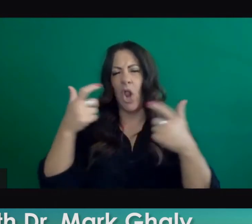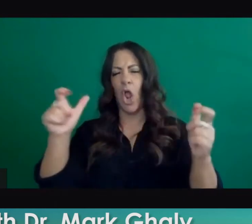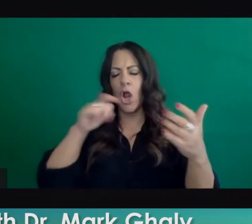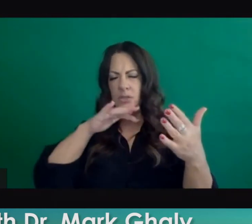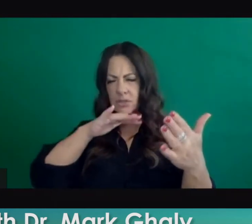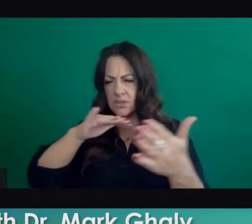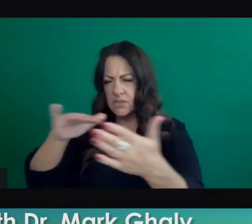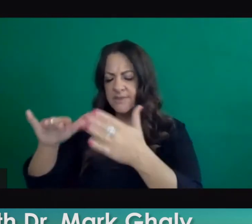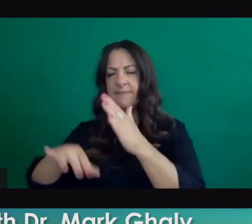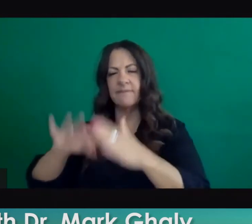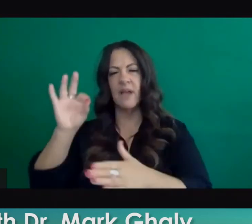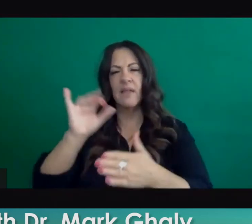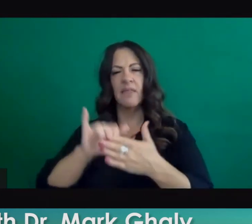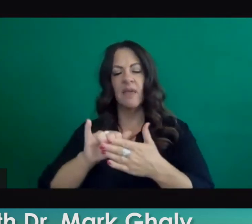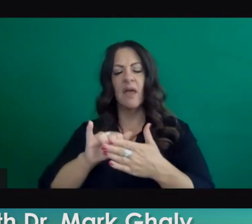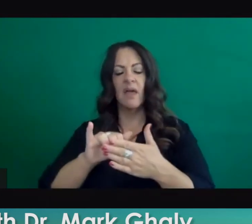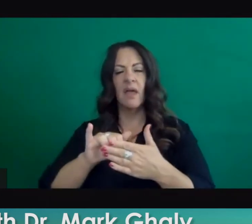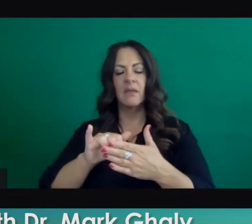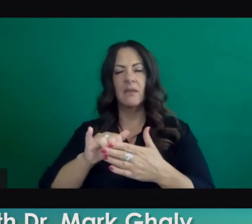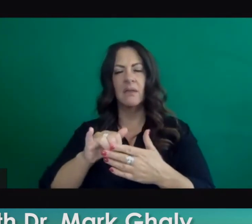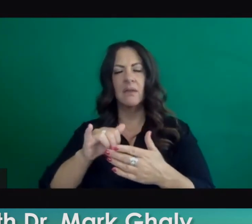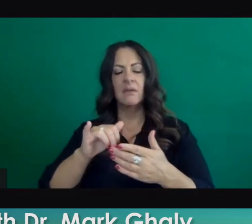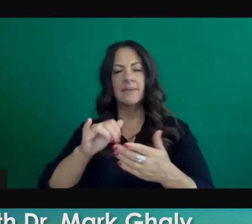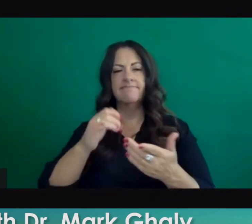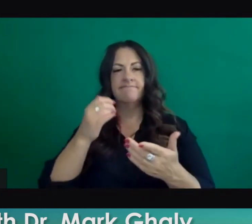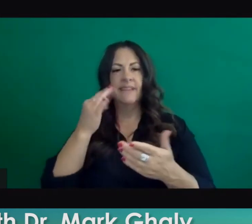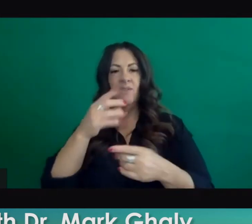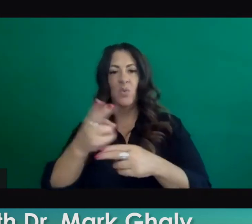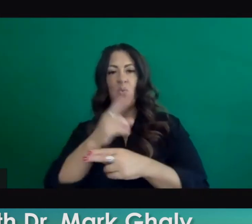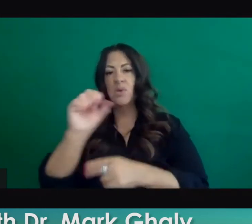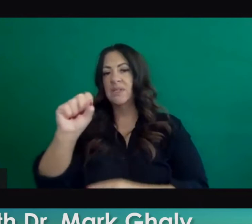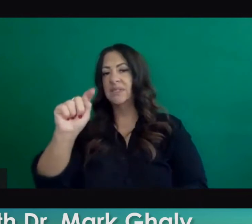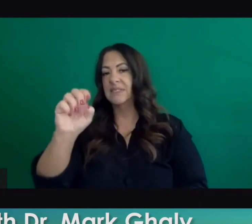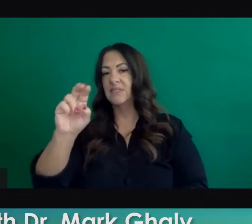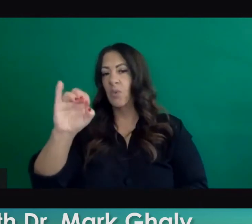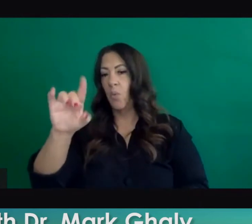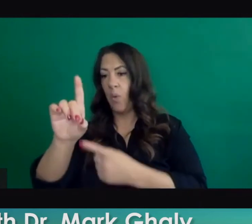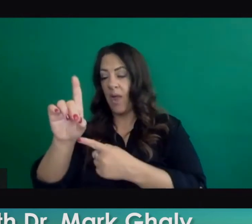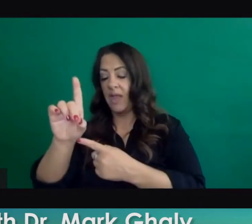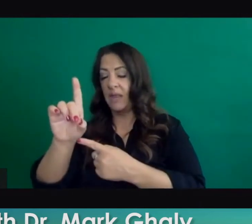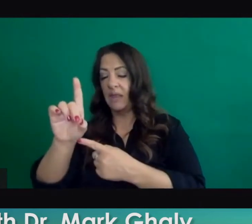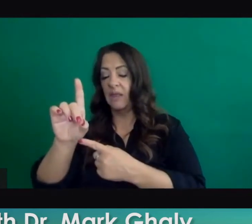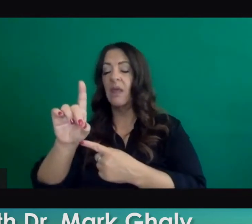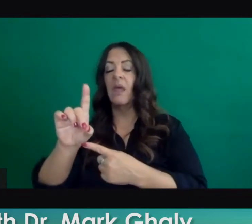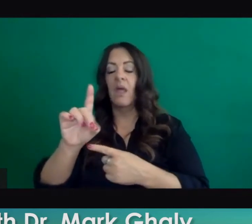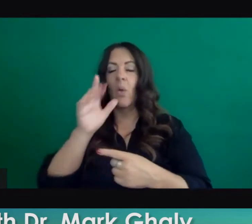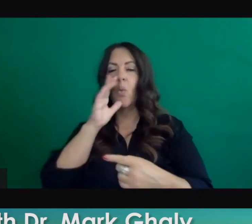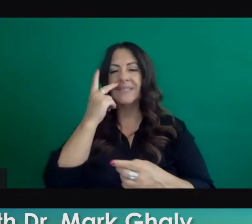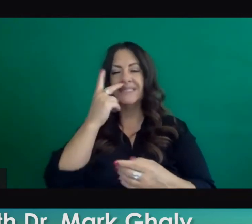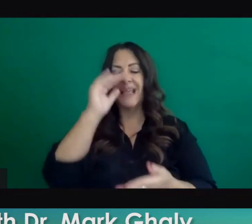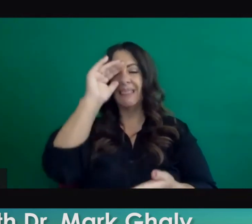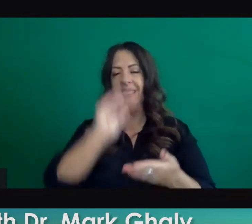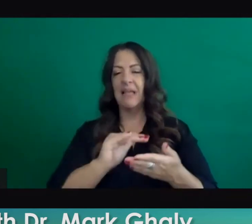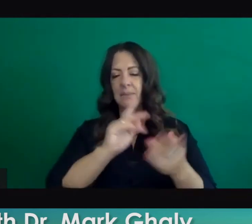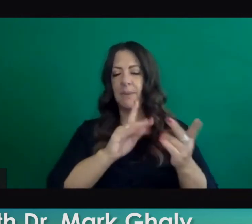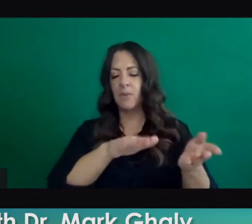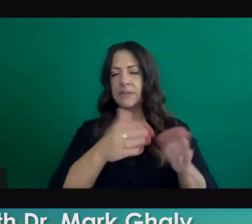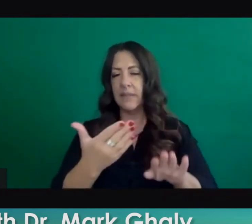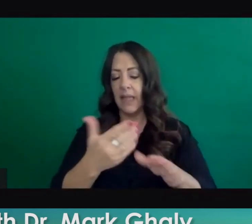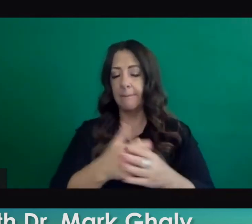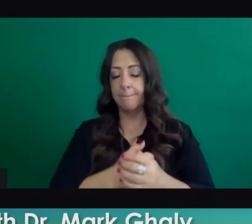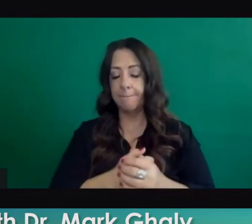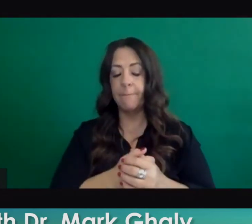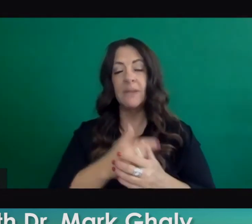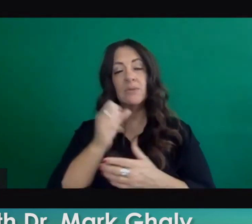of mortality is less when you use steroids with this population. Given that we now have this tool to